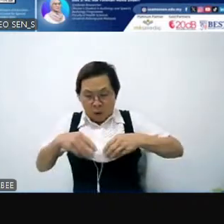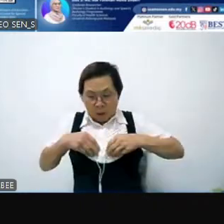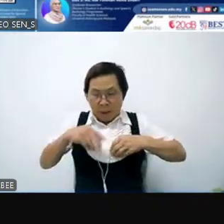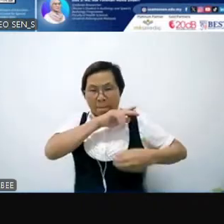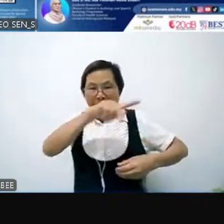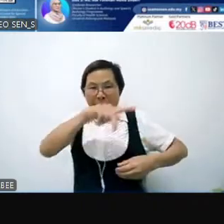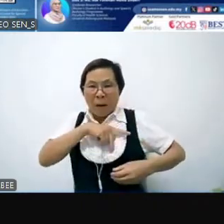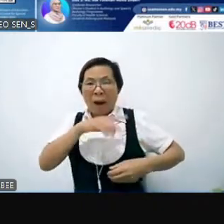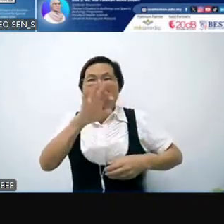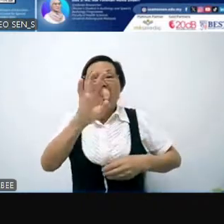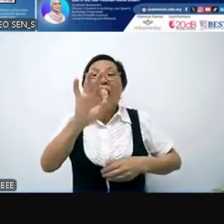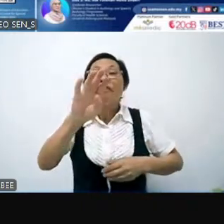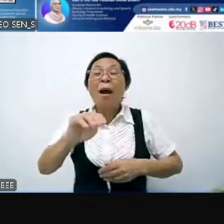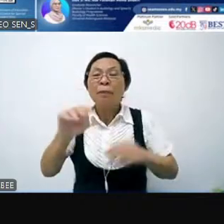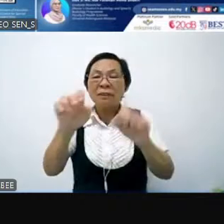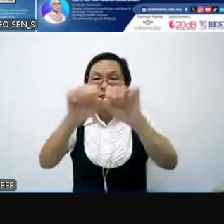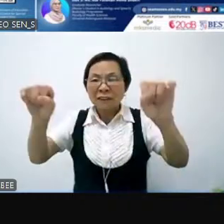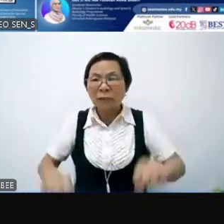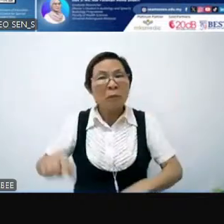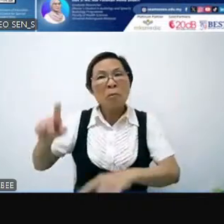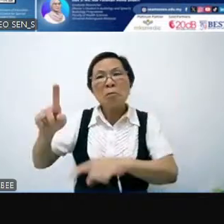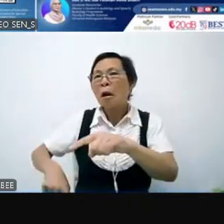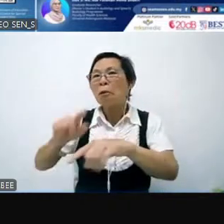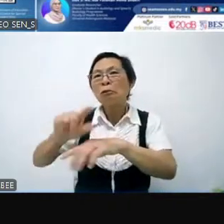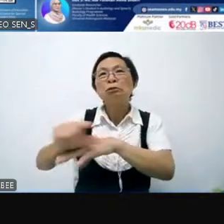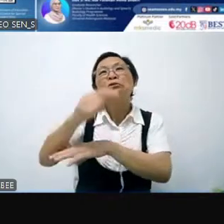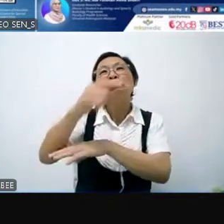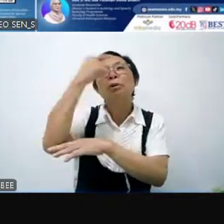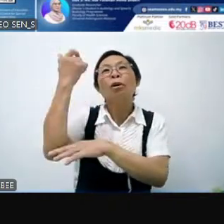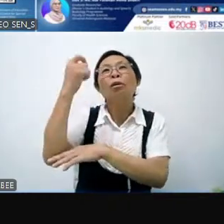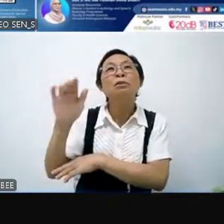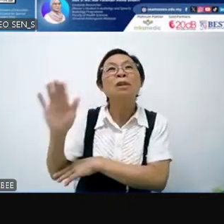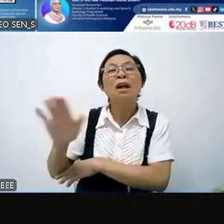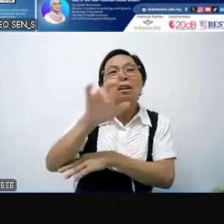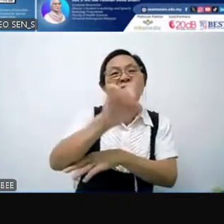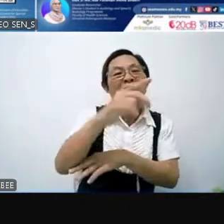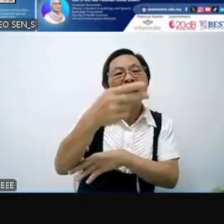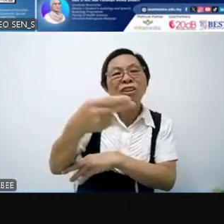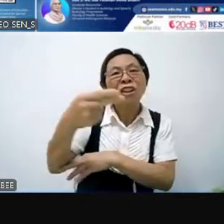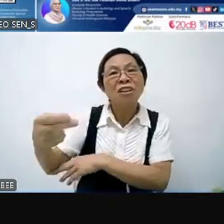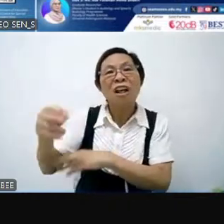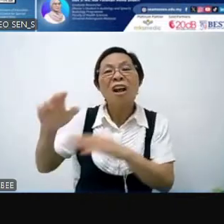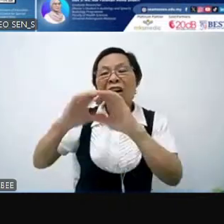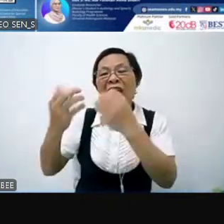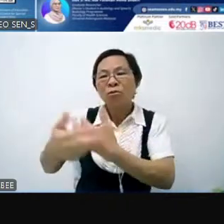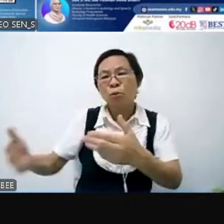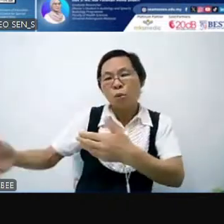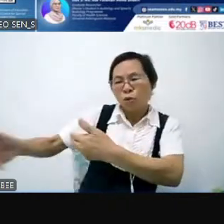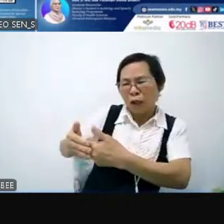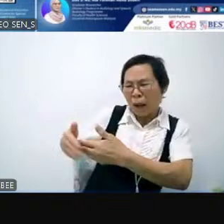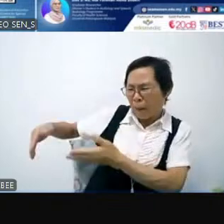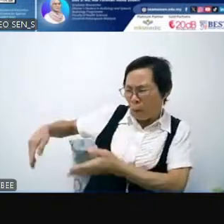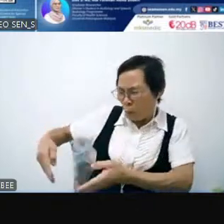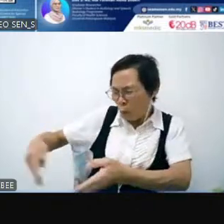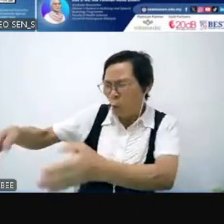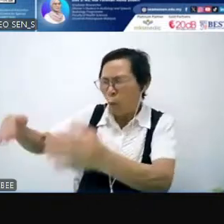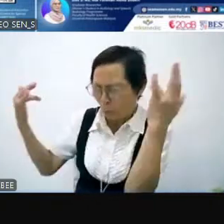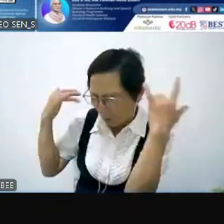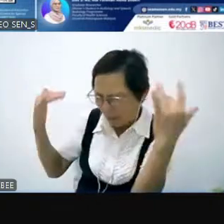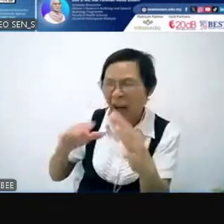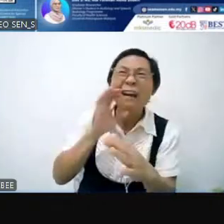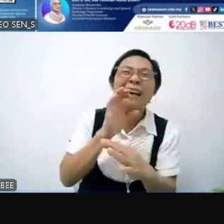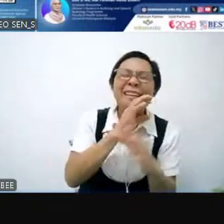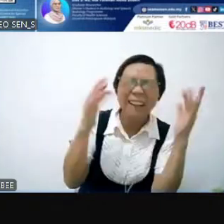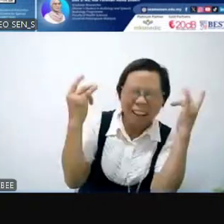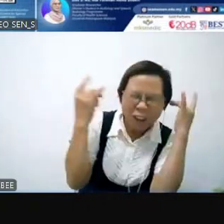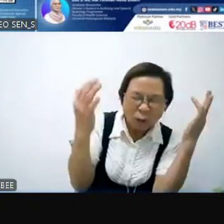FM system but couldn't use it because the DHS classroom was near a busy road, noisy canteen,